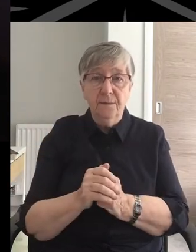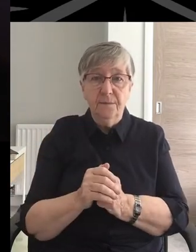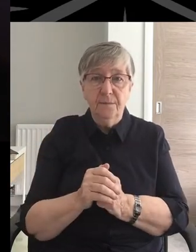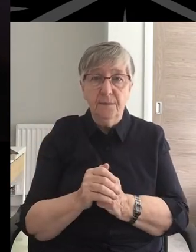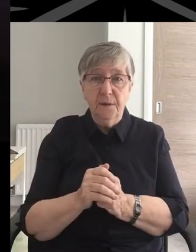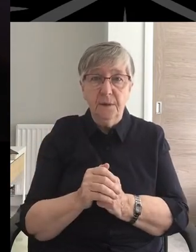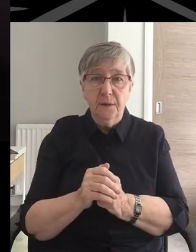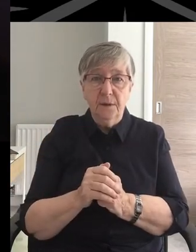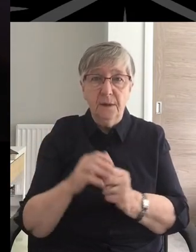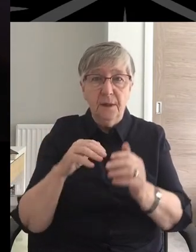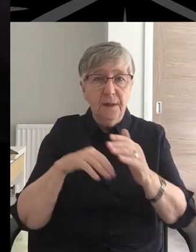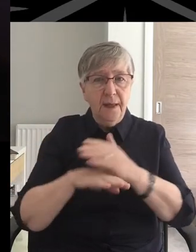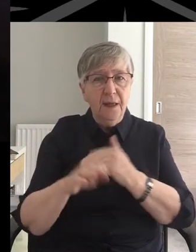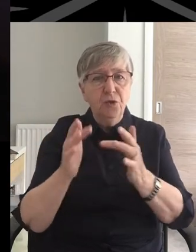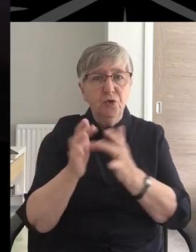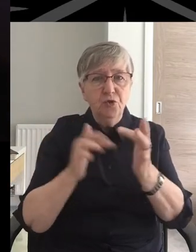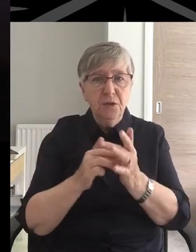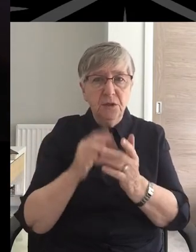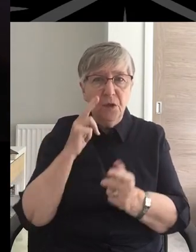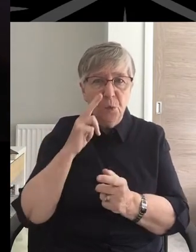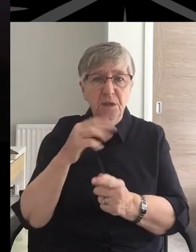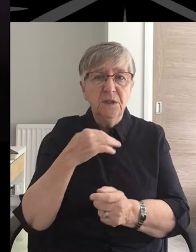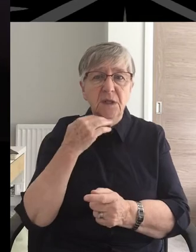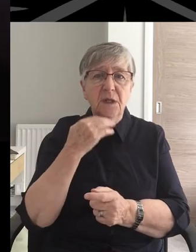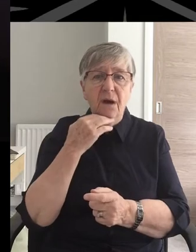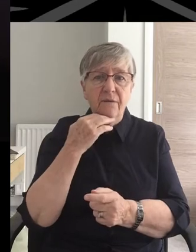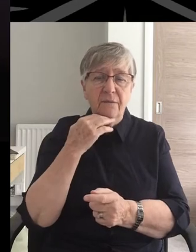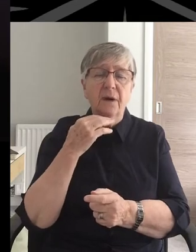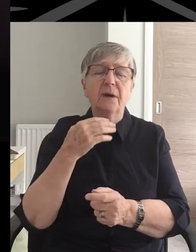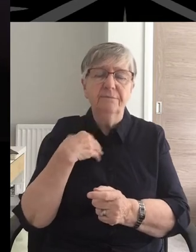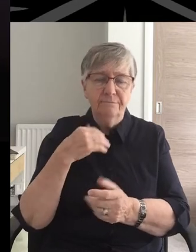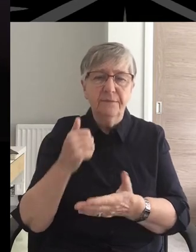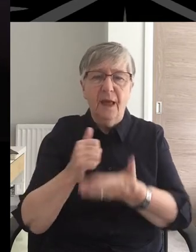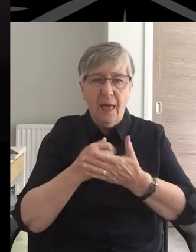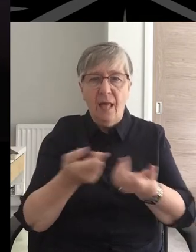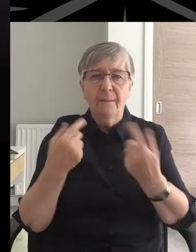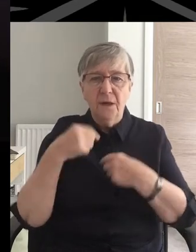And in Jesus, we see enough to satisfy us forever.